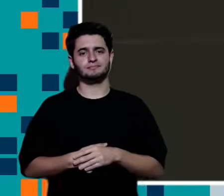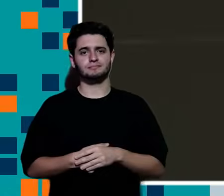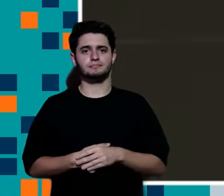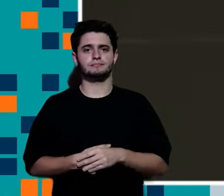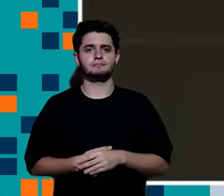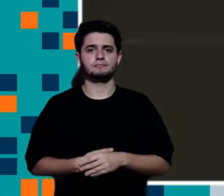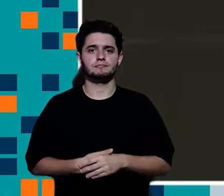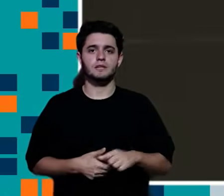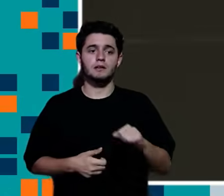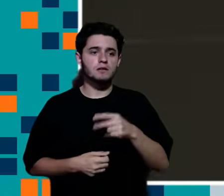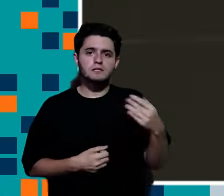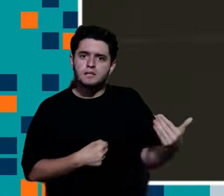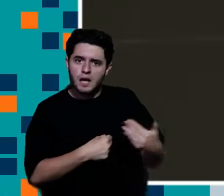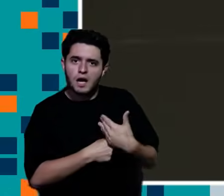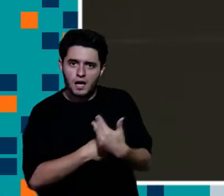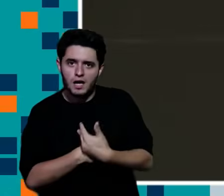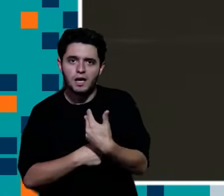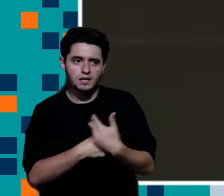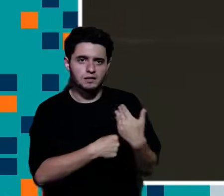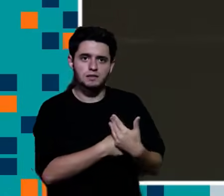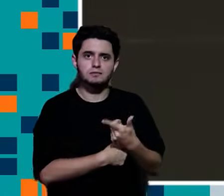Have you been enjoying the conference?